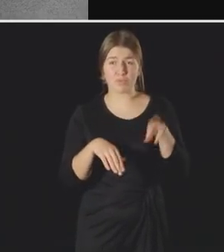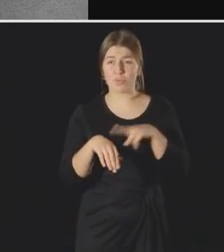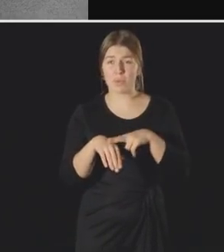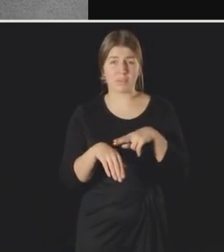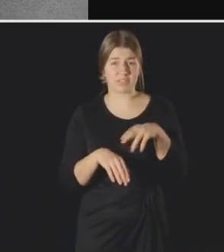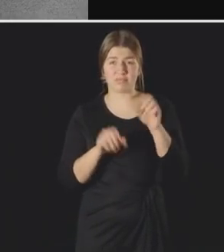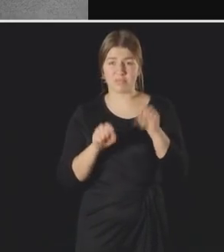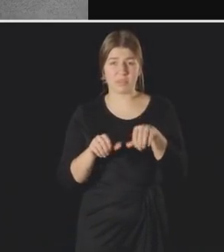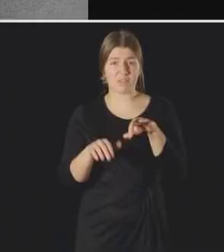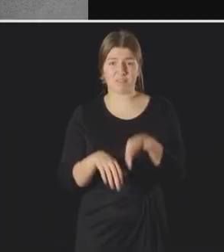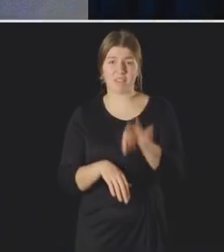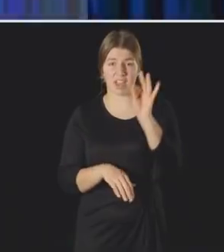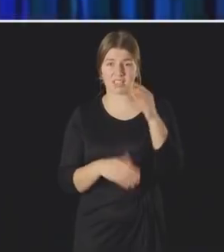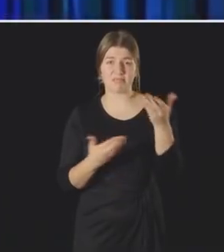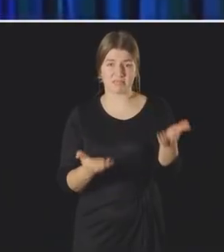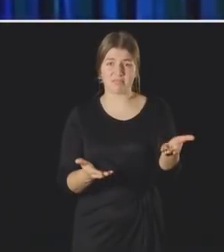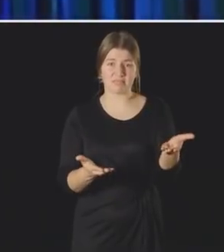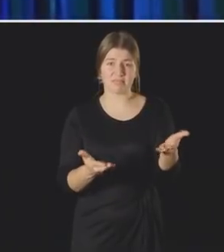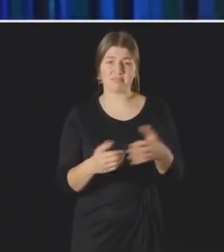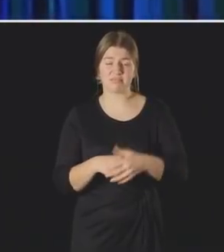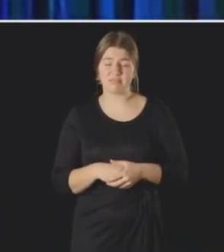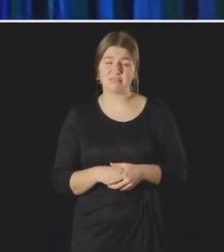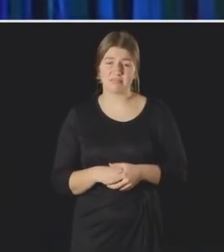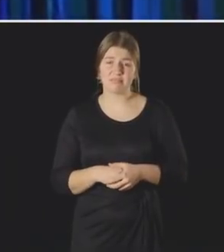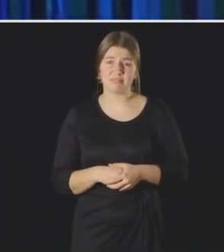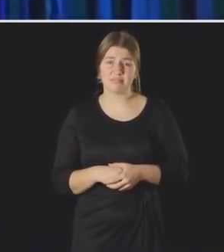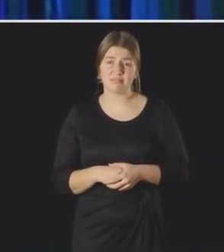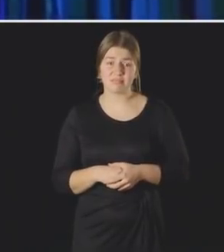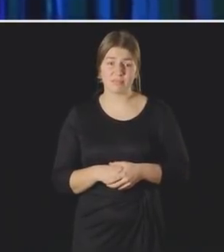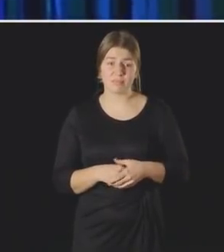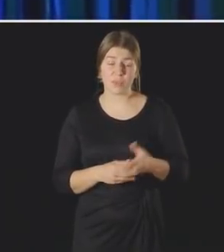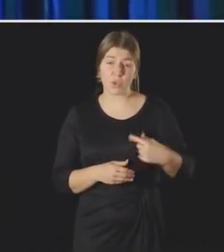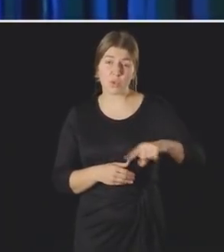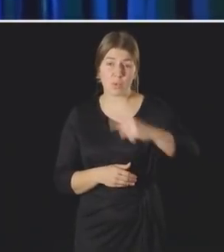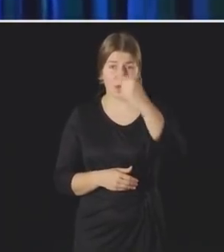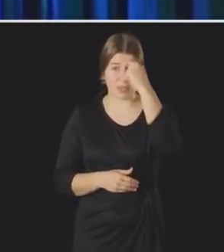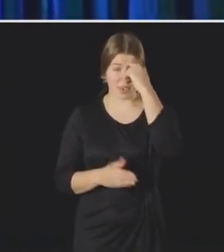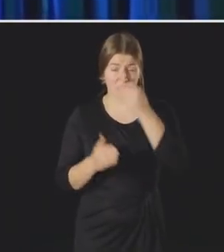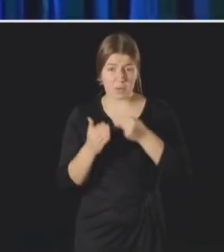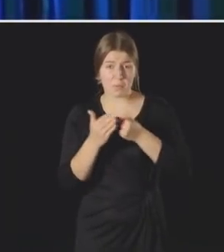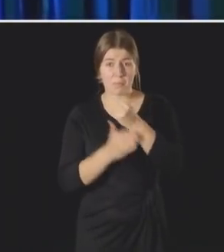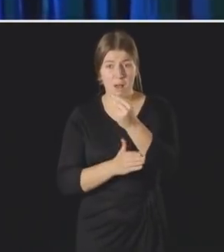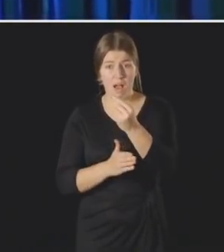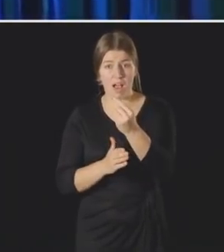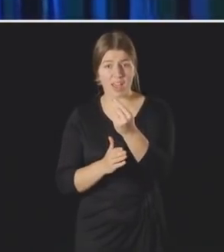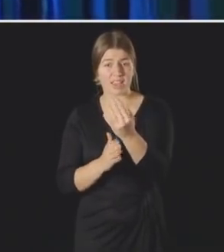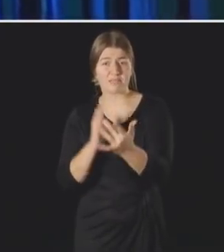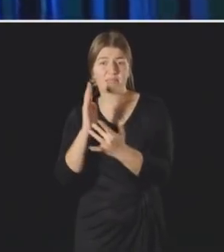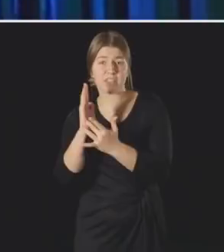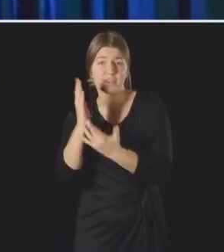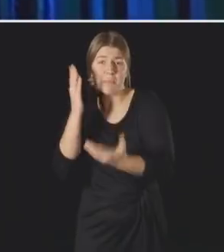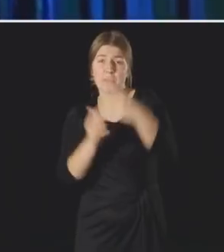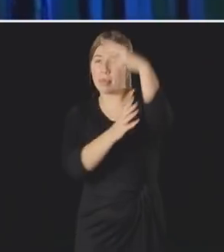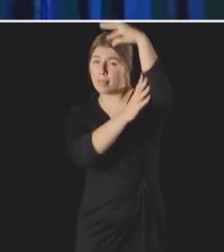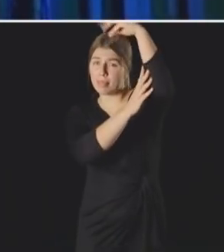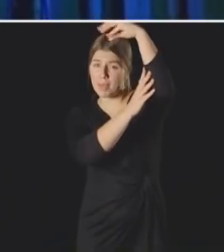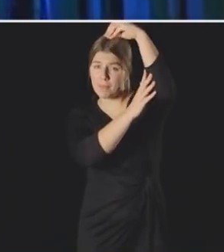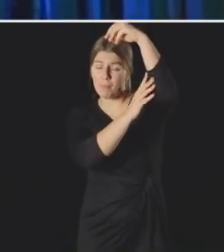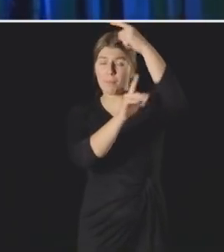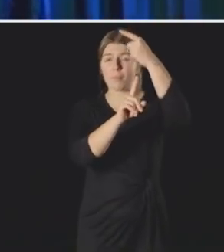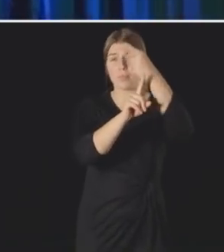We think that if we buy an Internet of Things device, like a light bulb, or a thermostat, or a baby